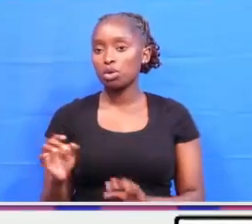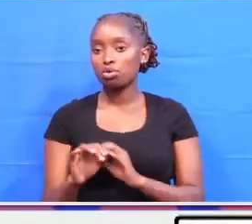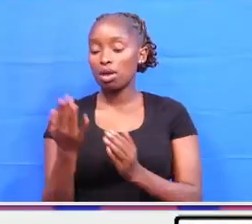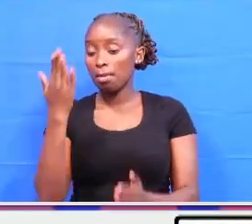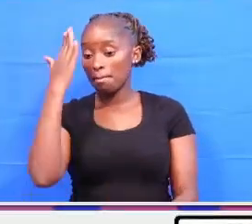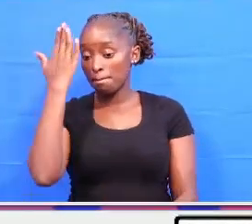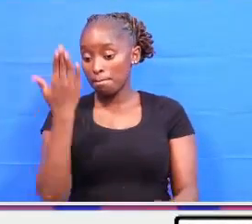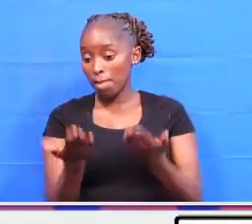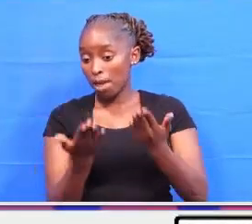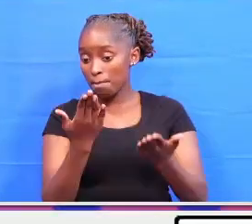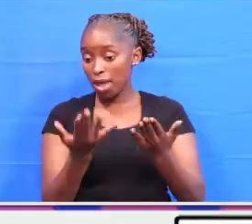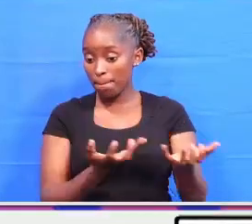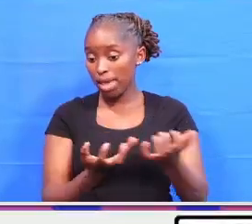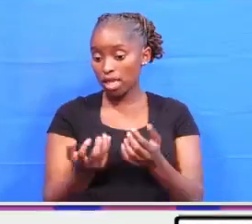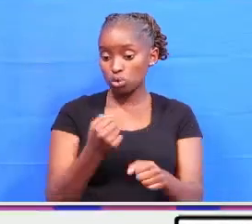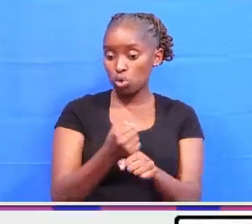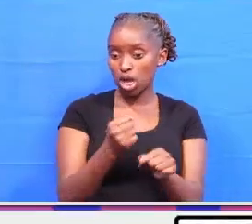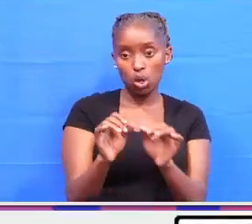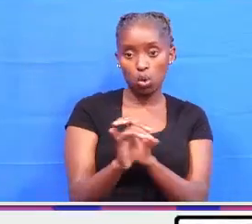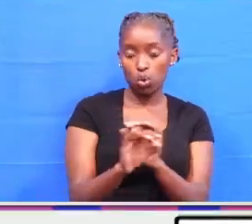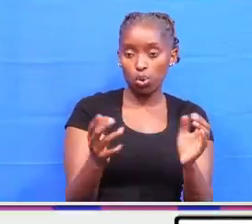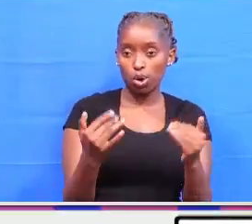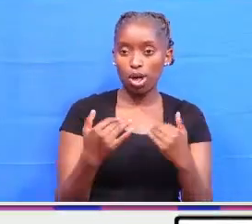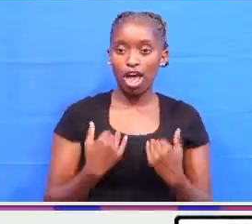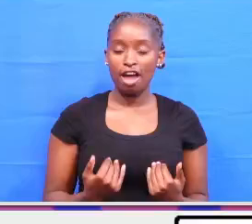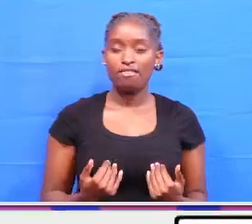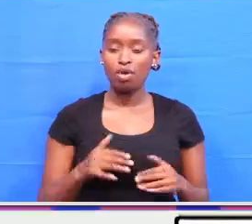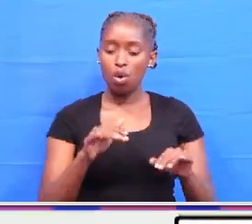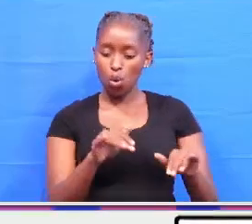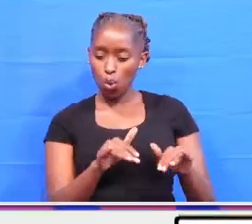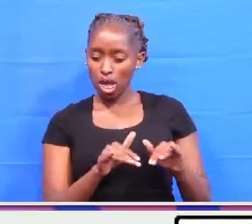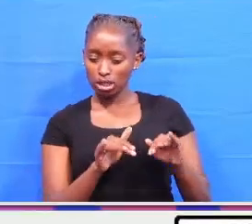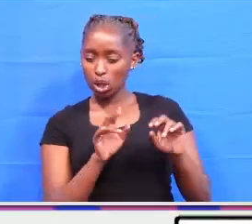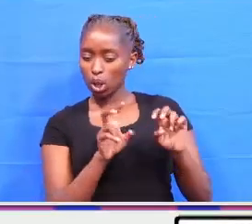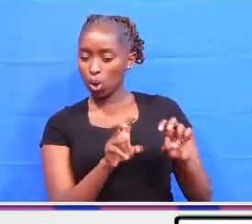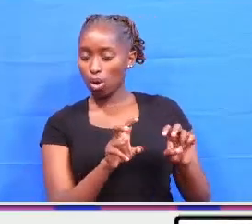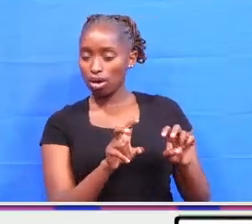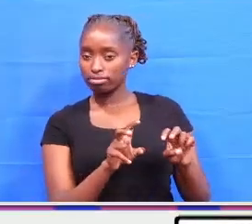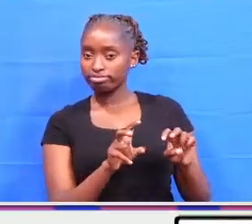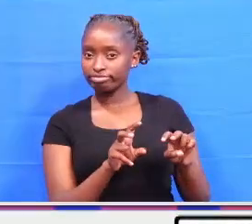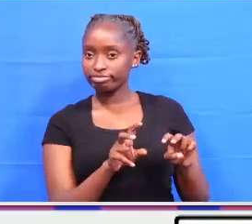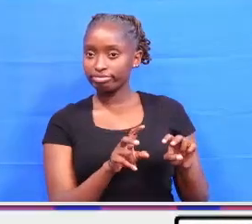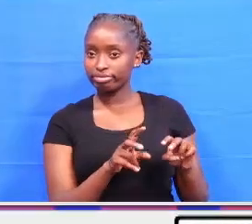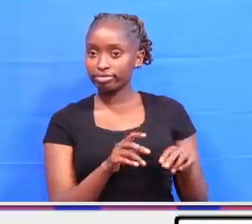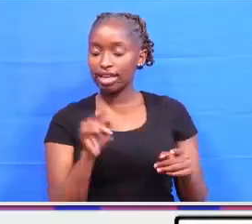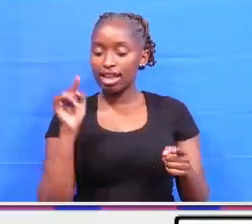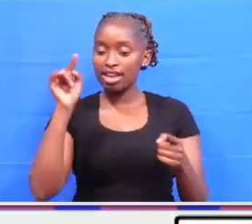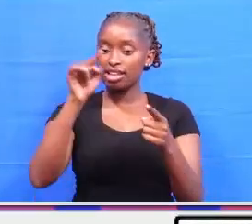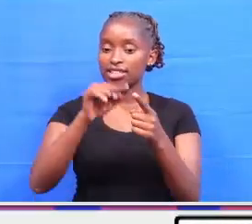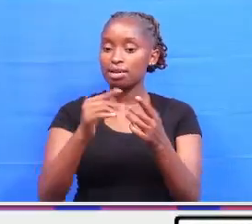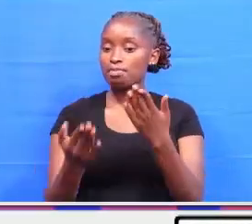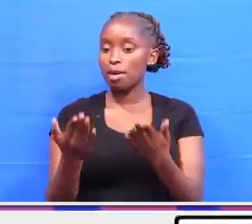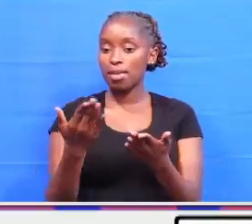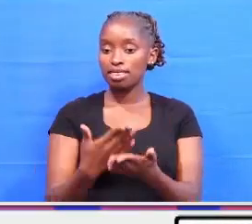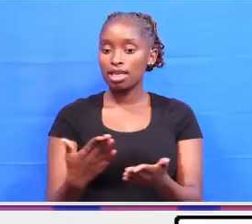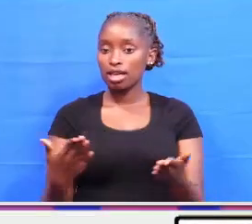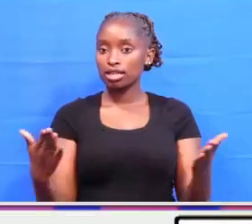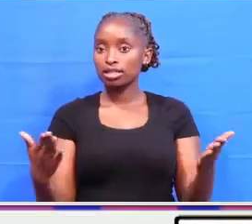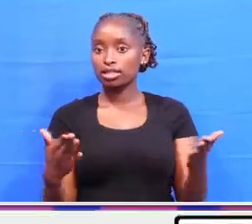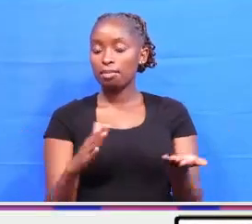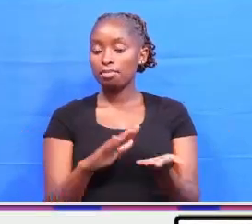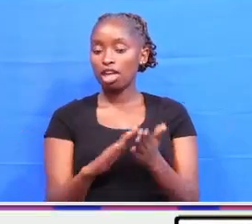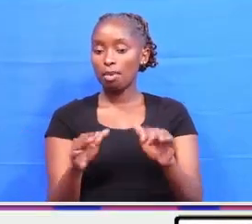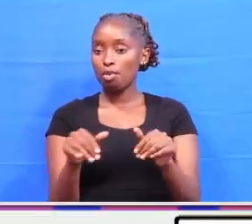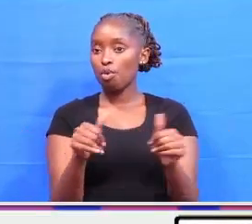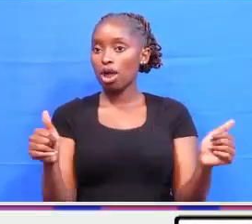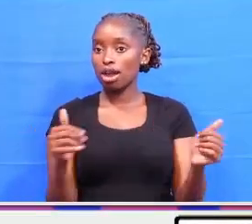functioning. So there's been a, like a wait and see until maybe things open up. So some were